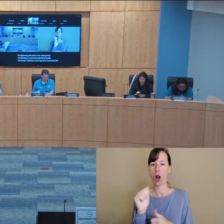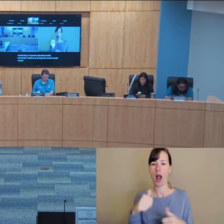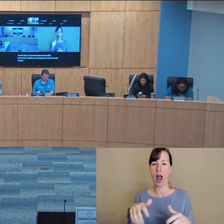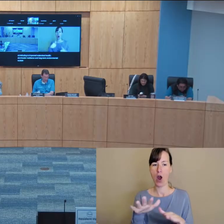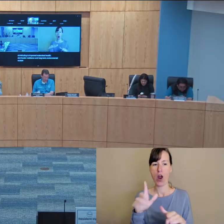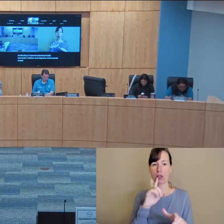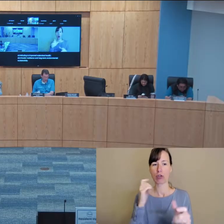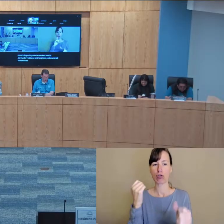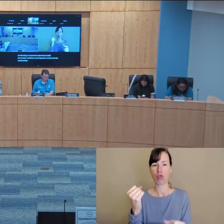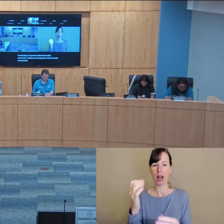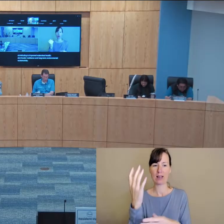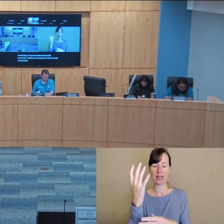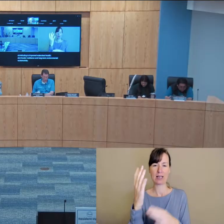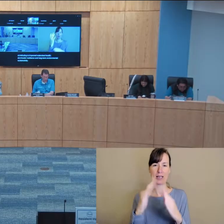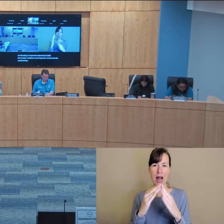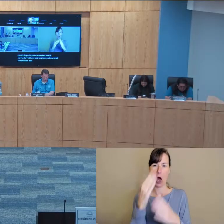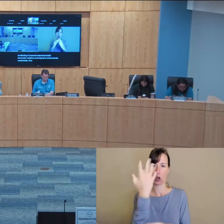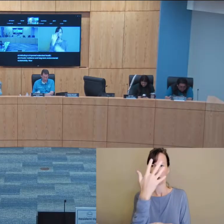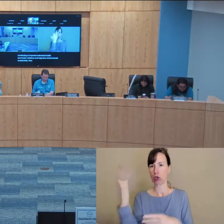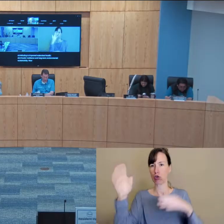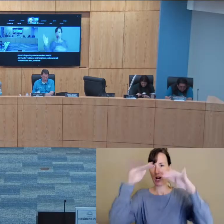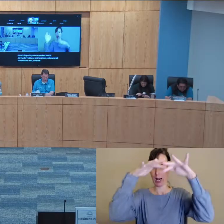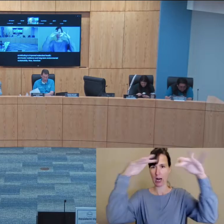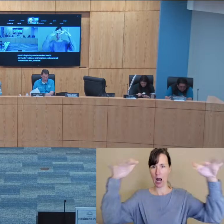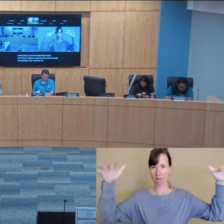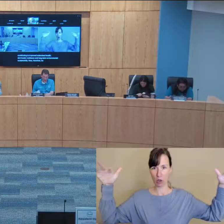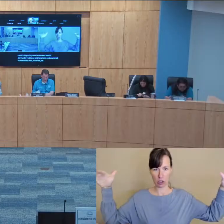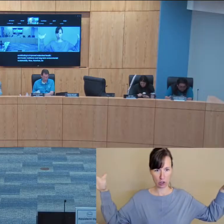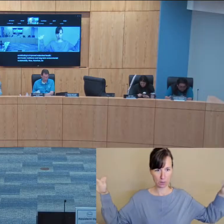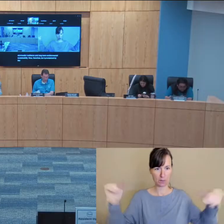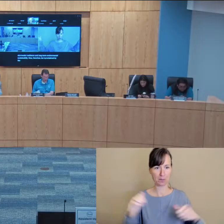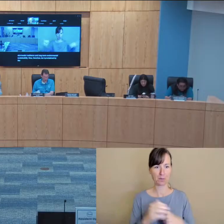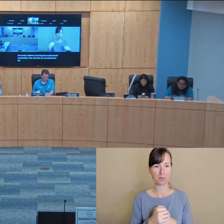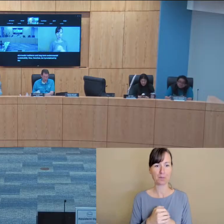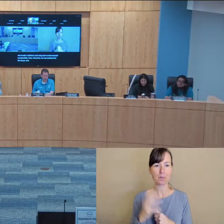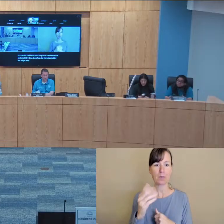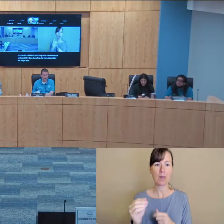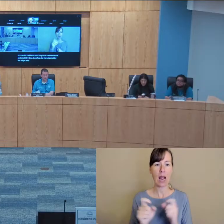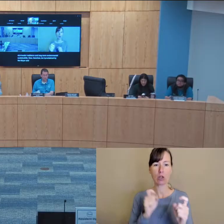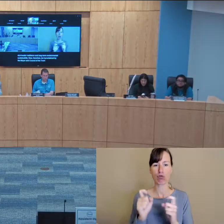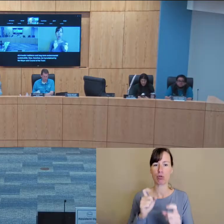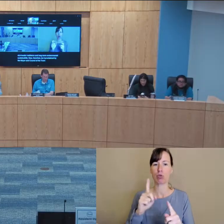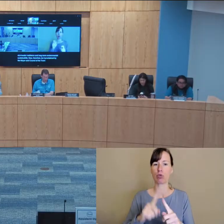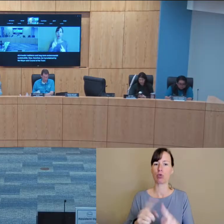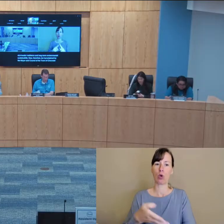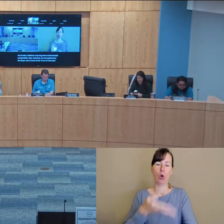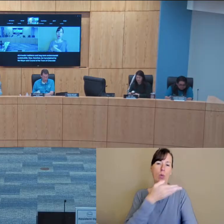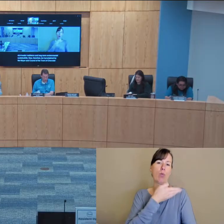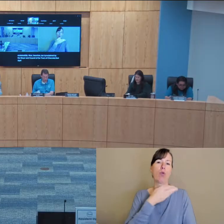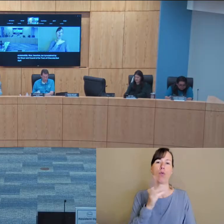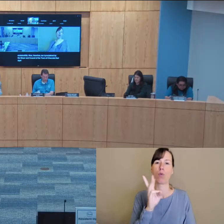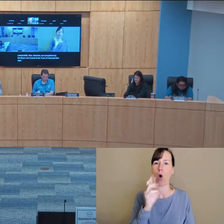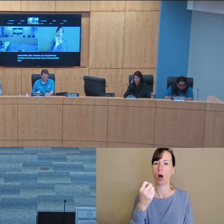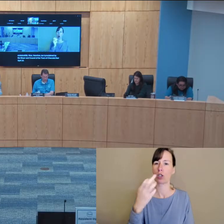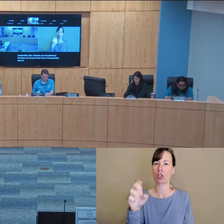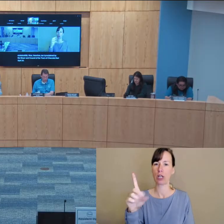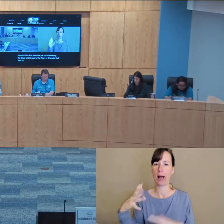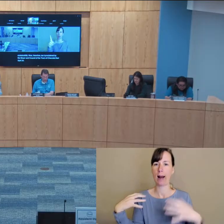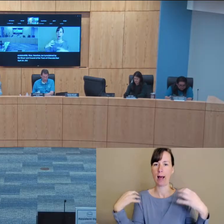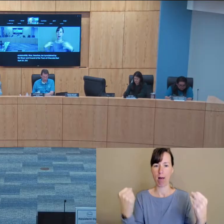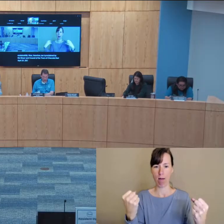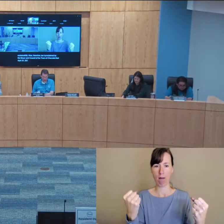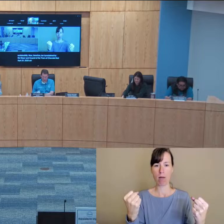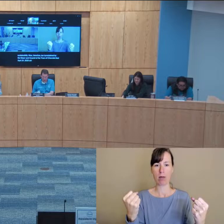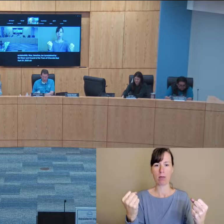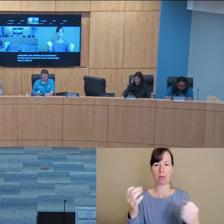sustainability. Now, therefore, be it proclaimed by the mayor and council of the town of Cheverly that April 24, 2026 will